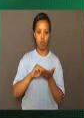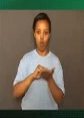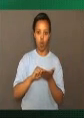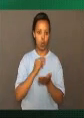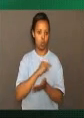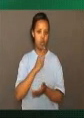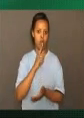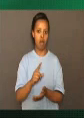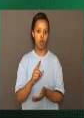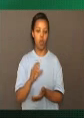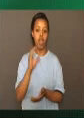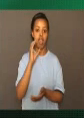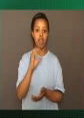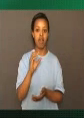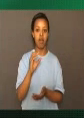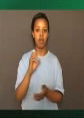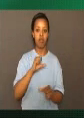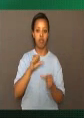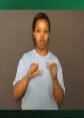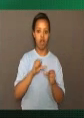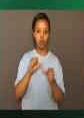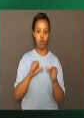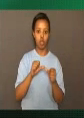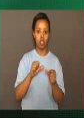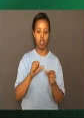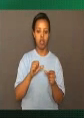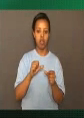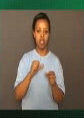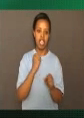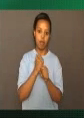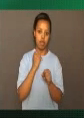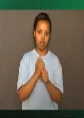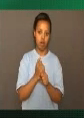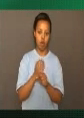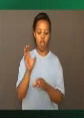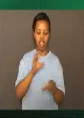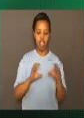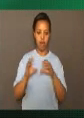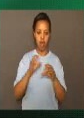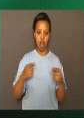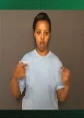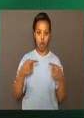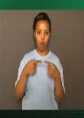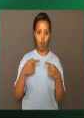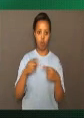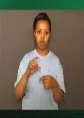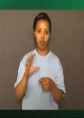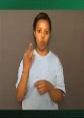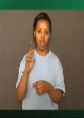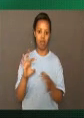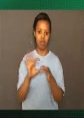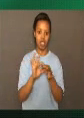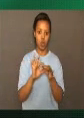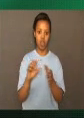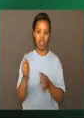Carbon atoms readily form chemical bonds with other carbon